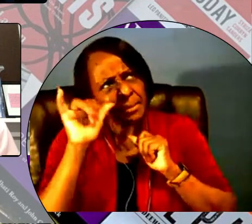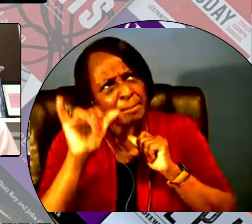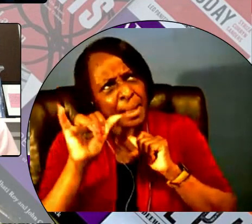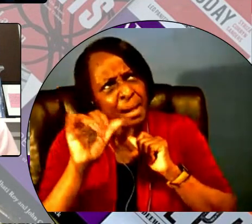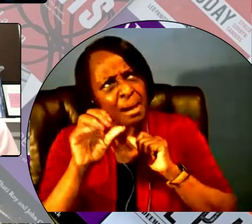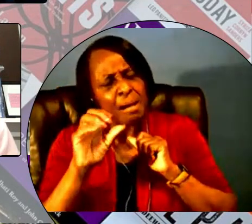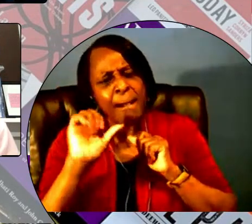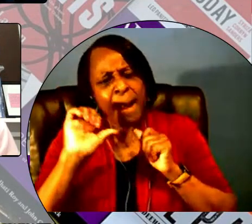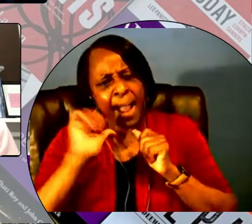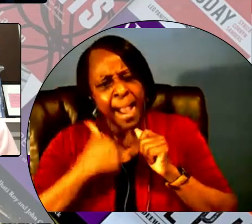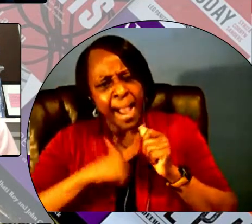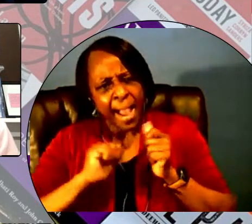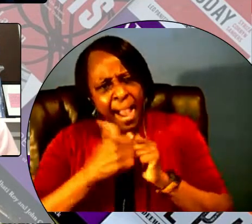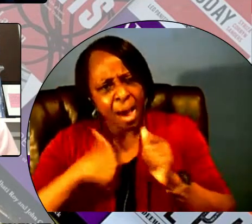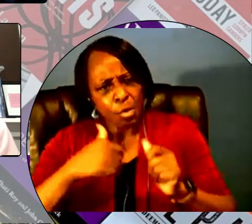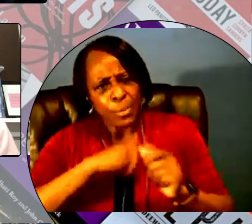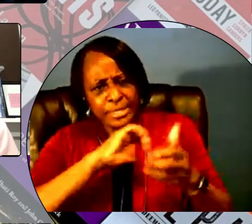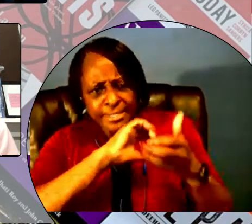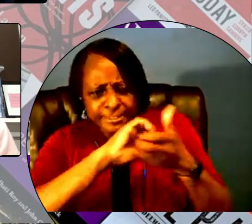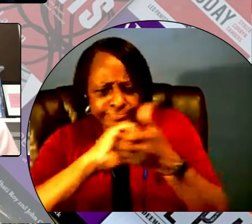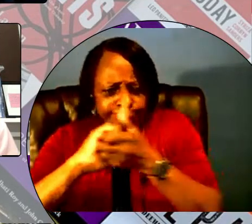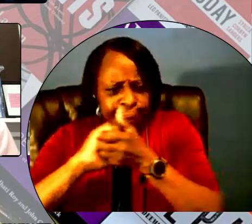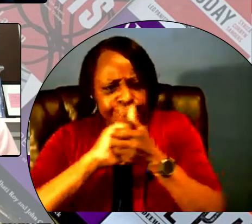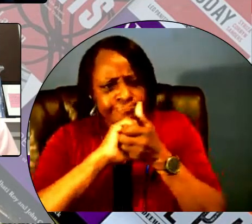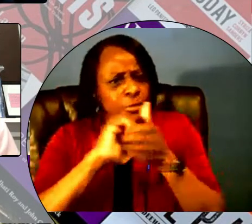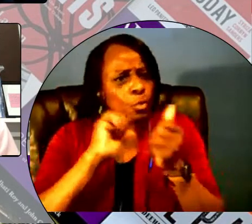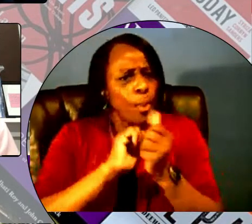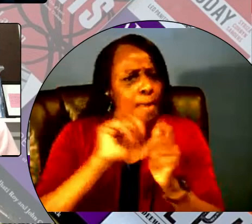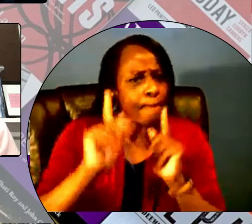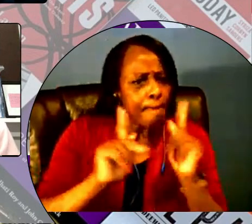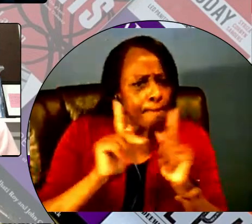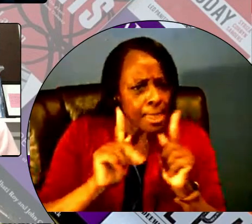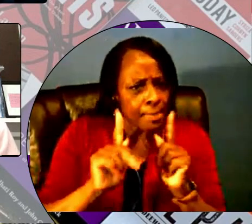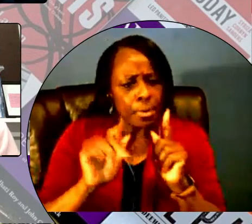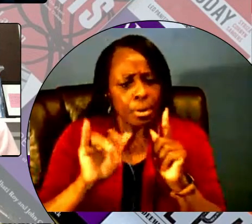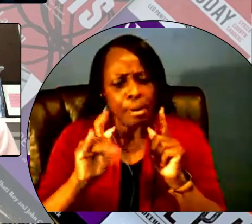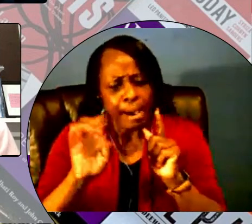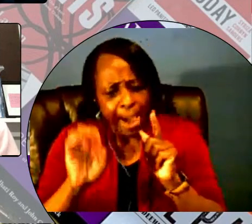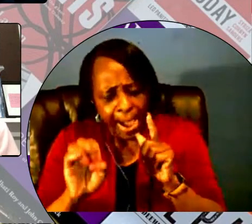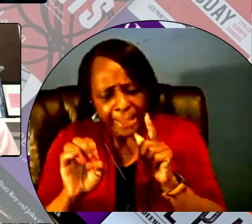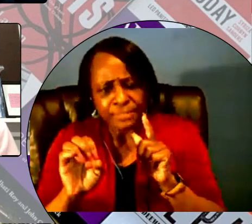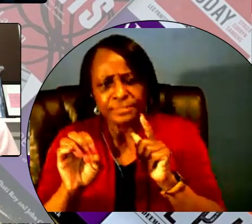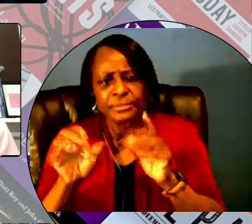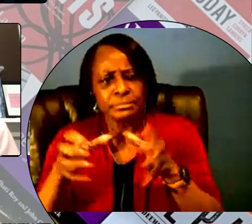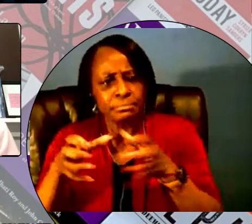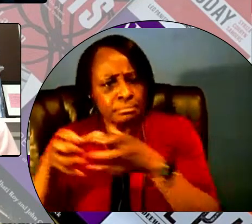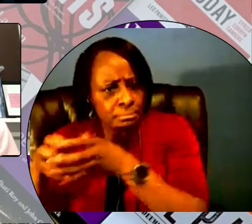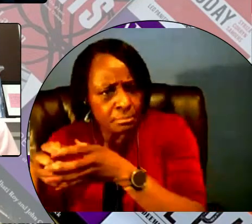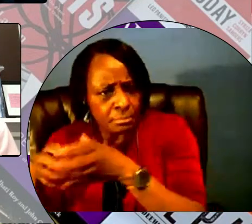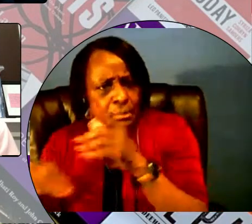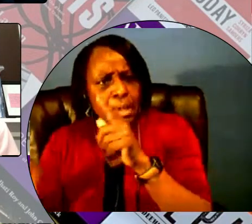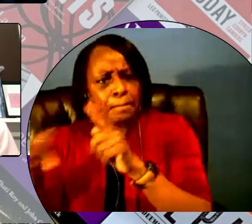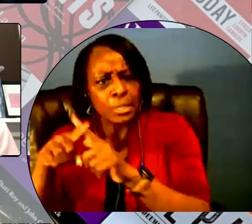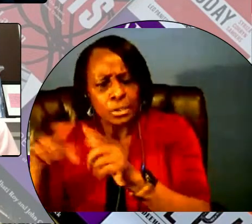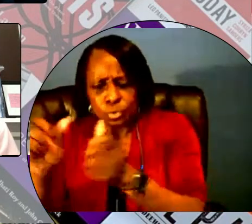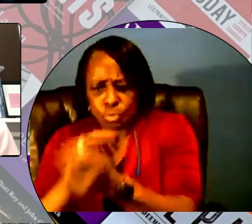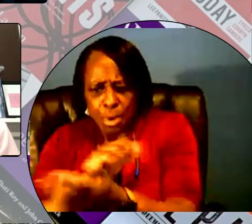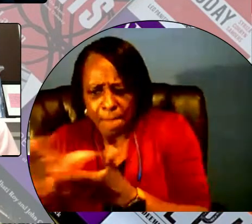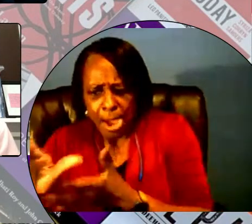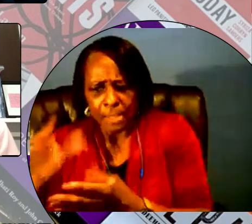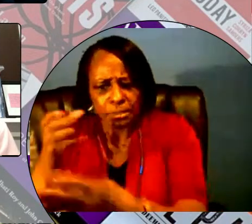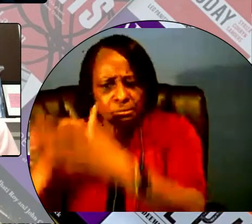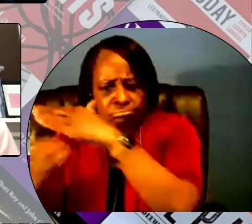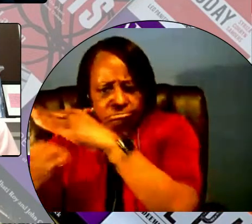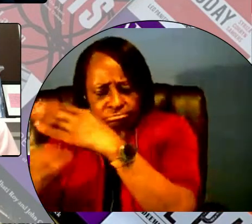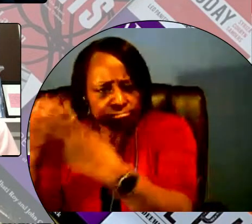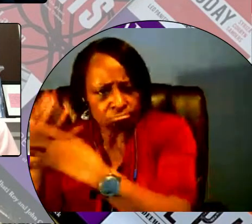to happen between people, between the Abolish ICE movement and the movement to abolish caging prisons